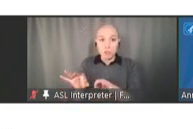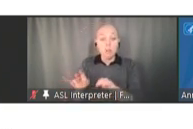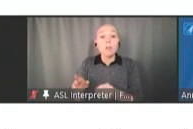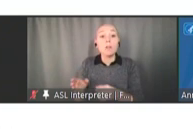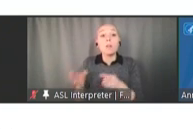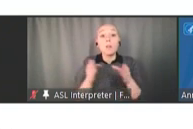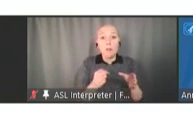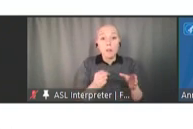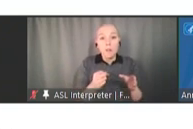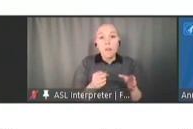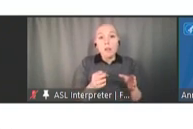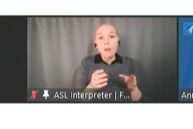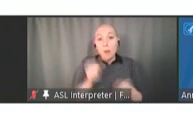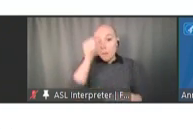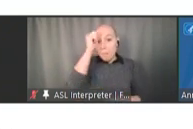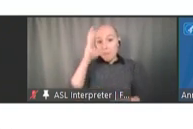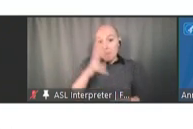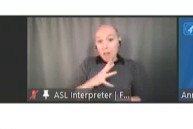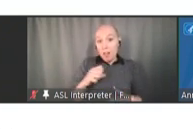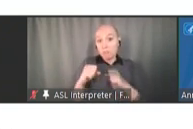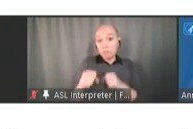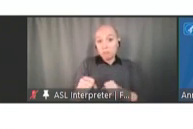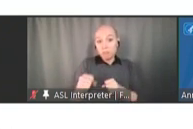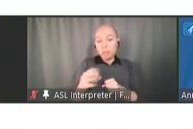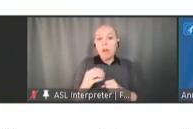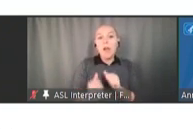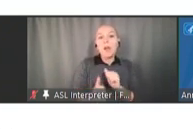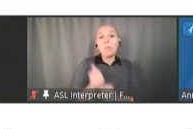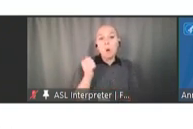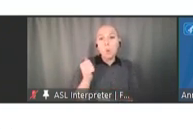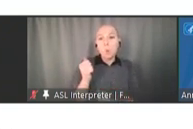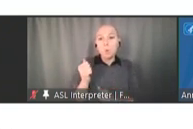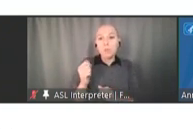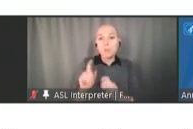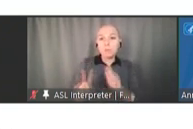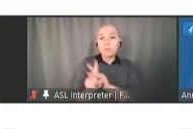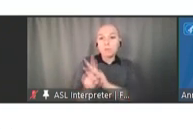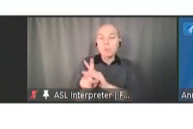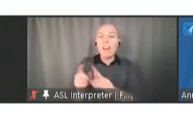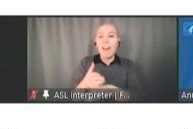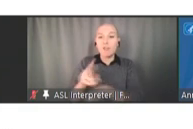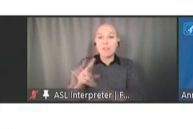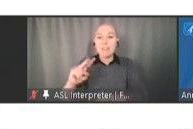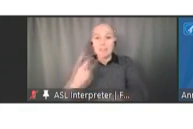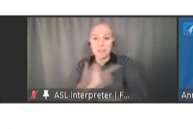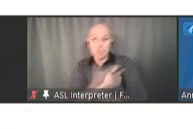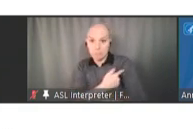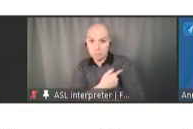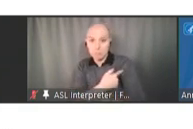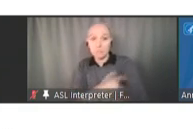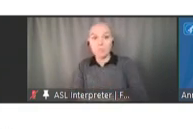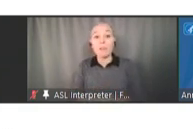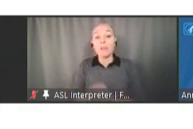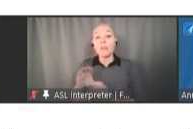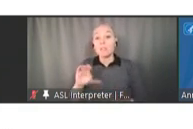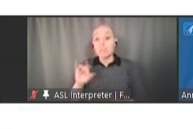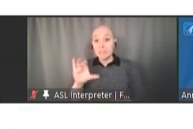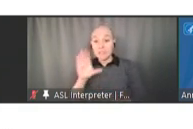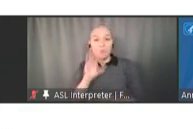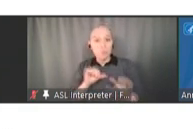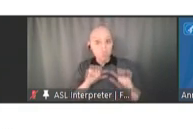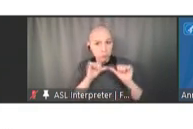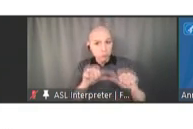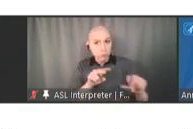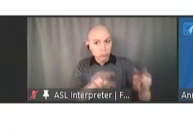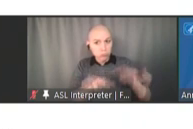most reports were after just 2. CDC will continue to monitor COVID-19 vaccine safety among this age group